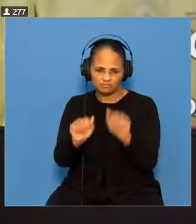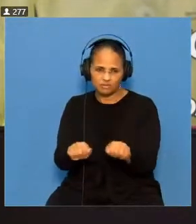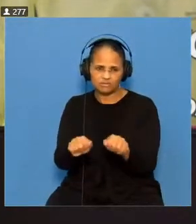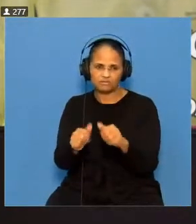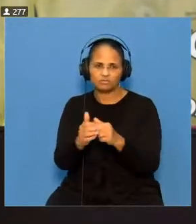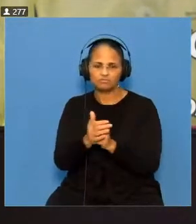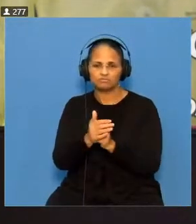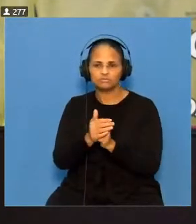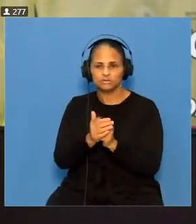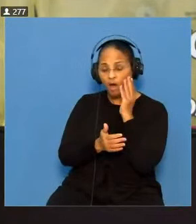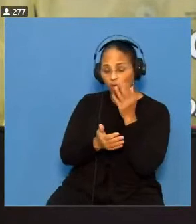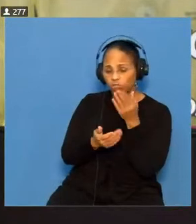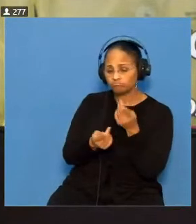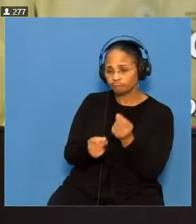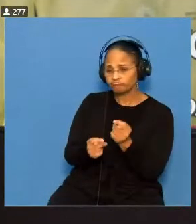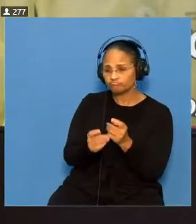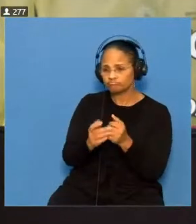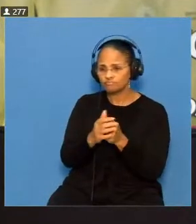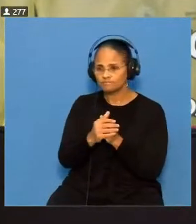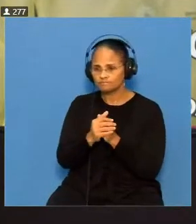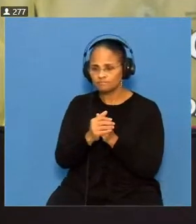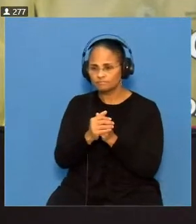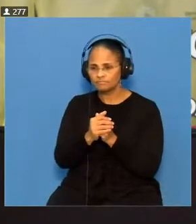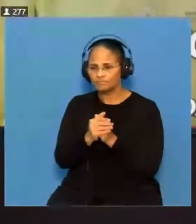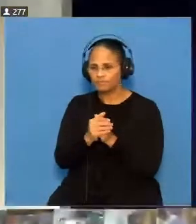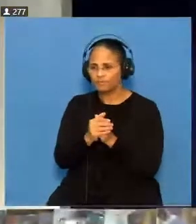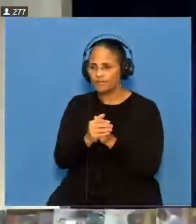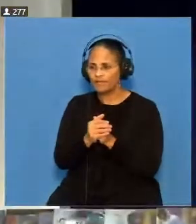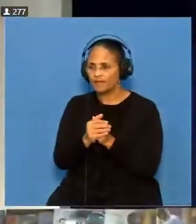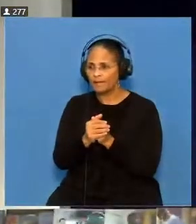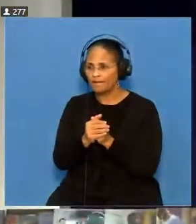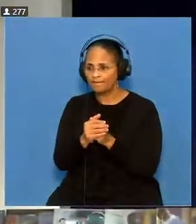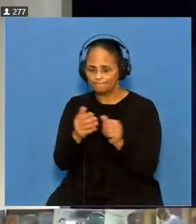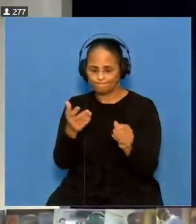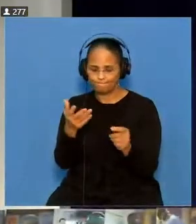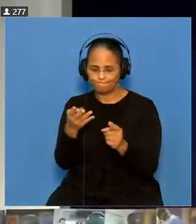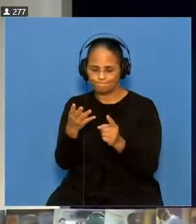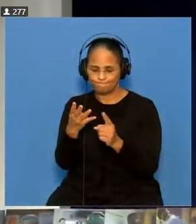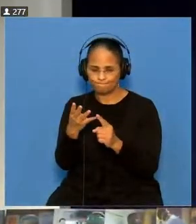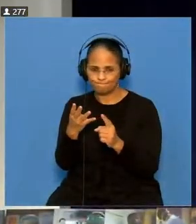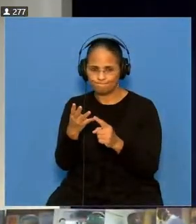into that. Thank you very much. My next question, actually,